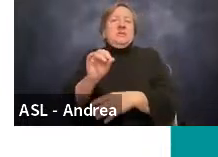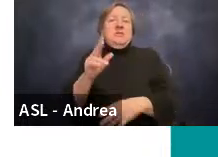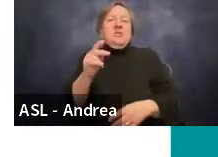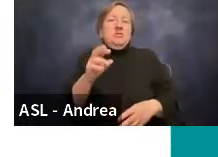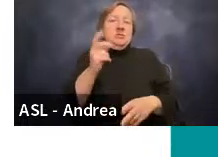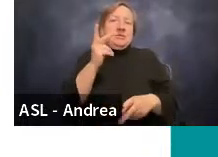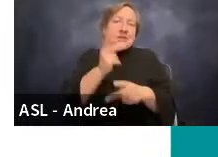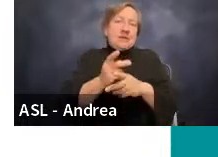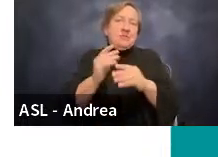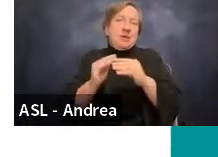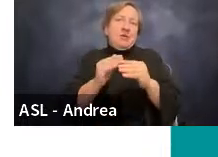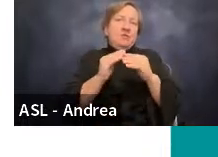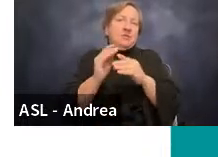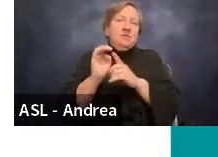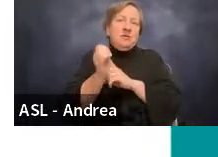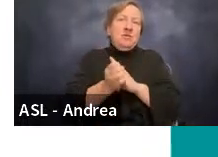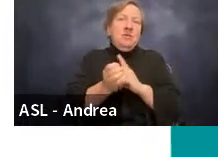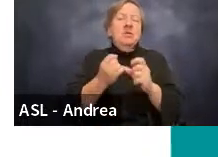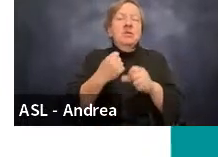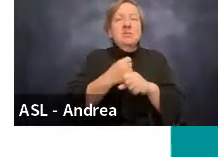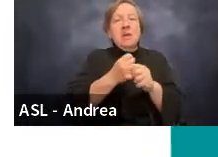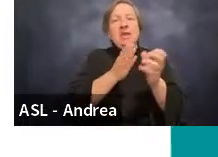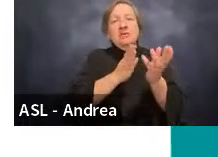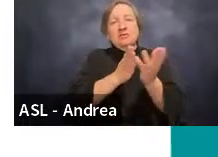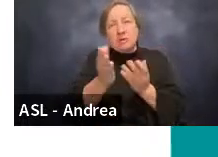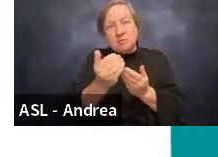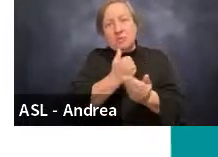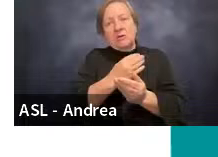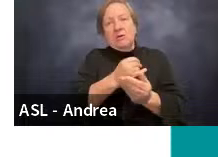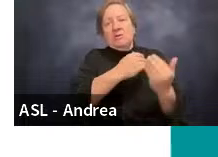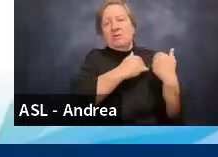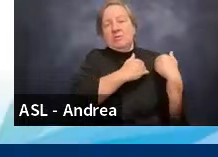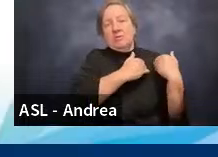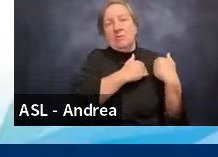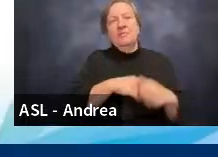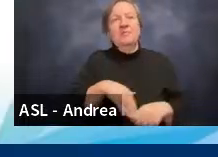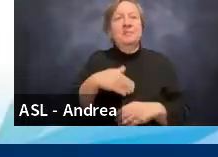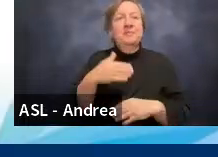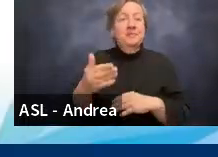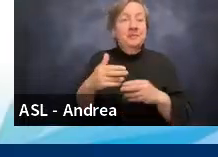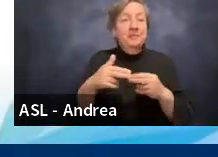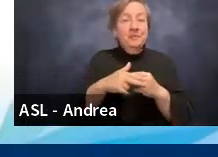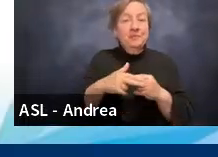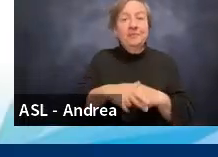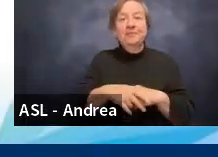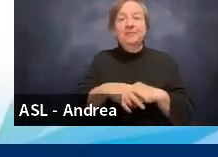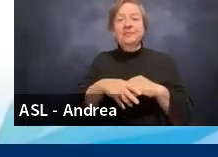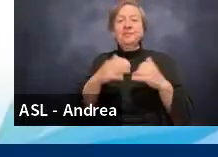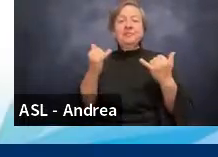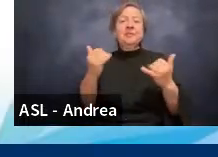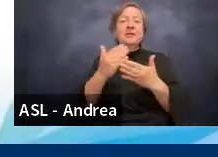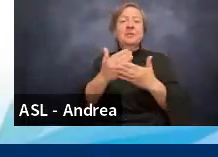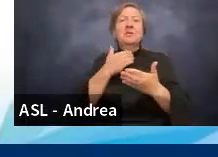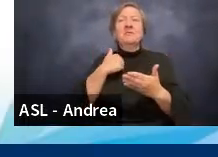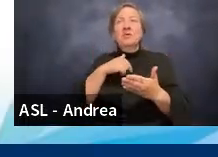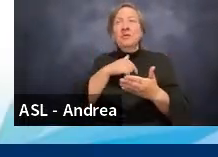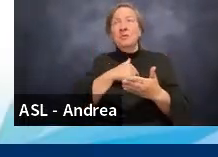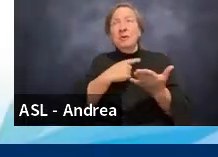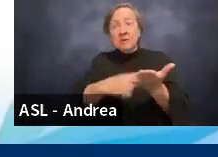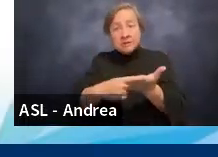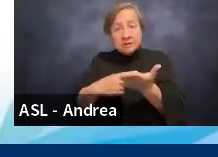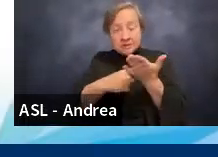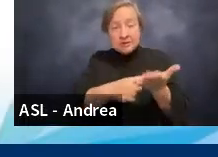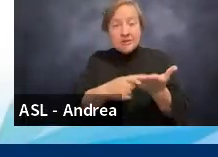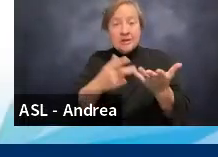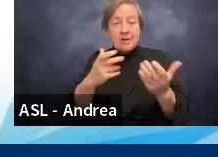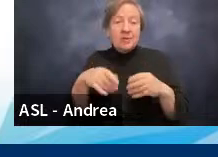environments by providing transparency and accountability. Next slide, please. And so before we move into discussion, I